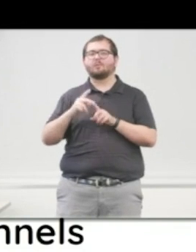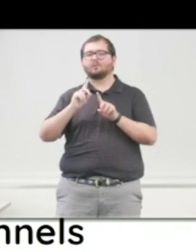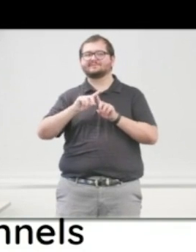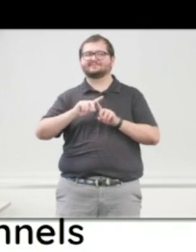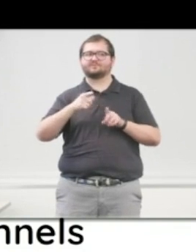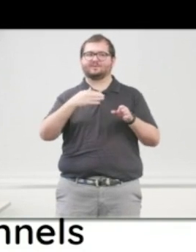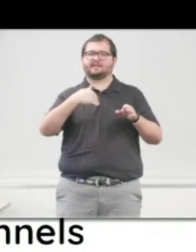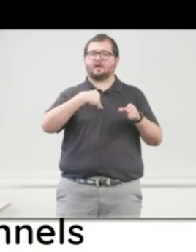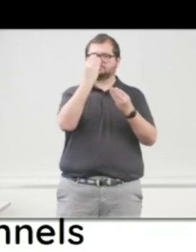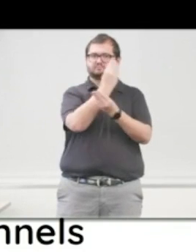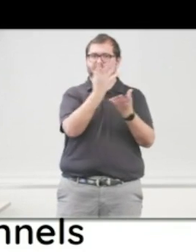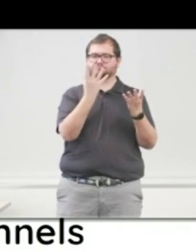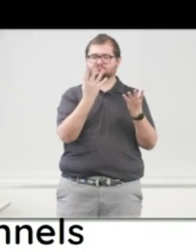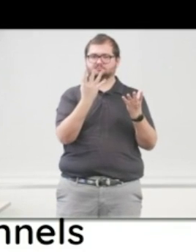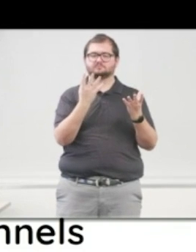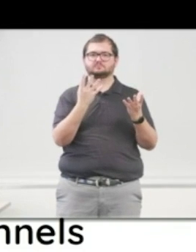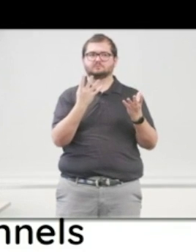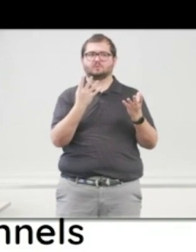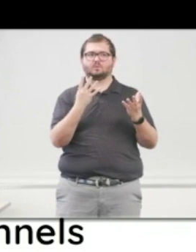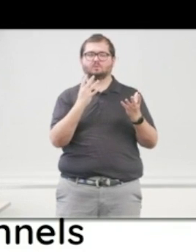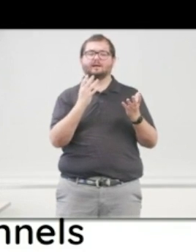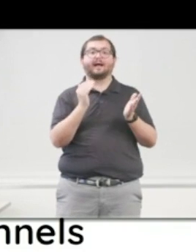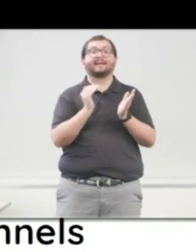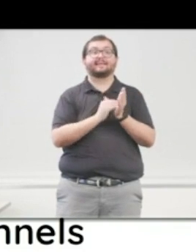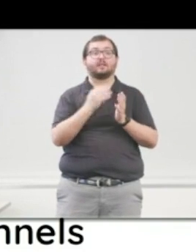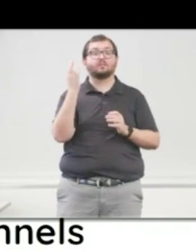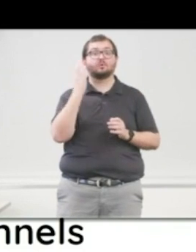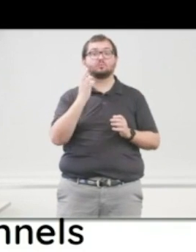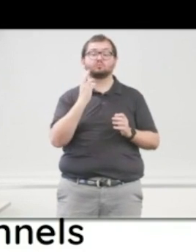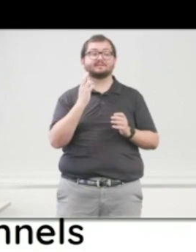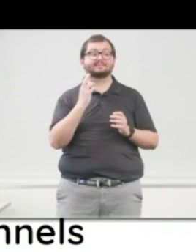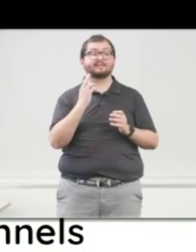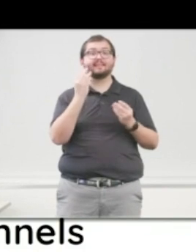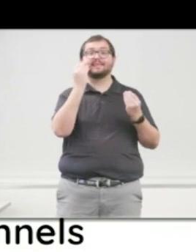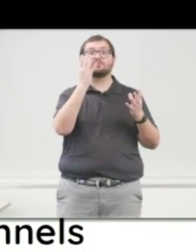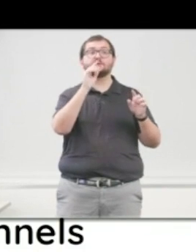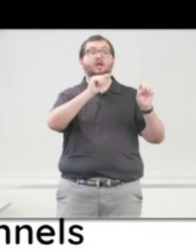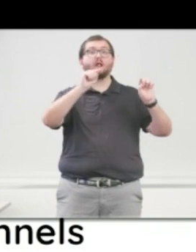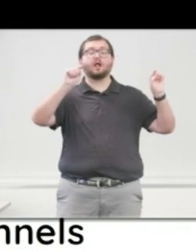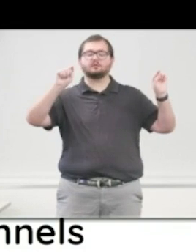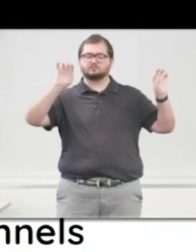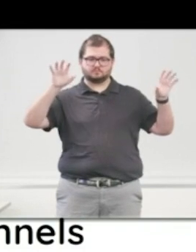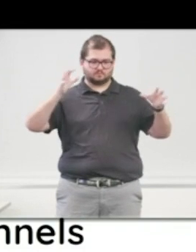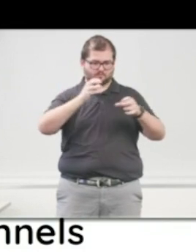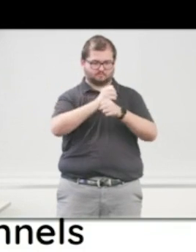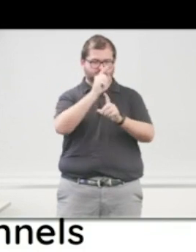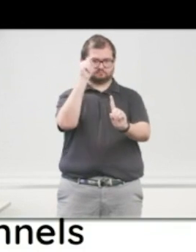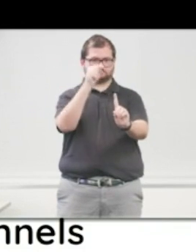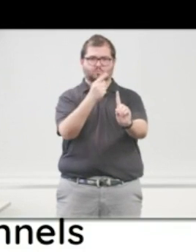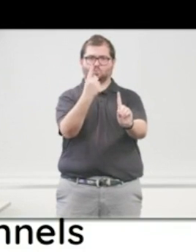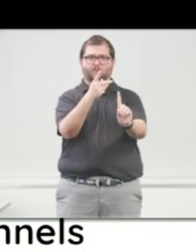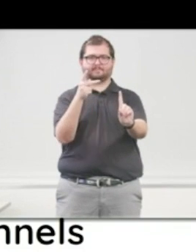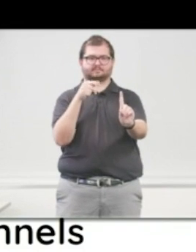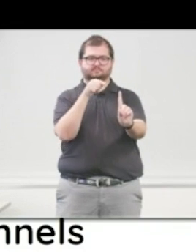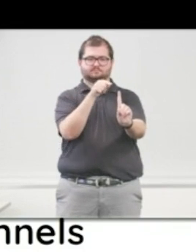providing information. Again, this is to consolidate the information that is being released to keep